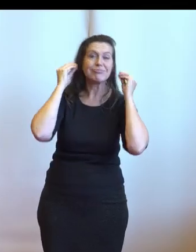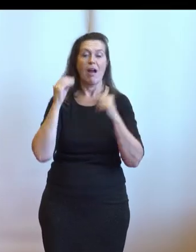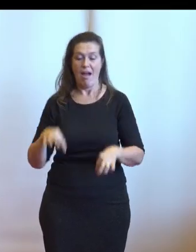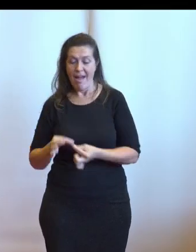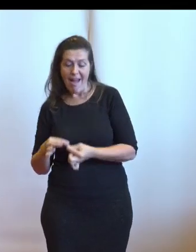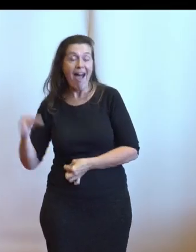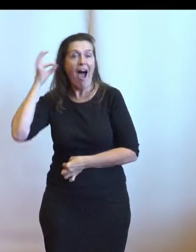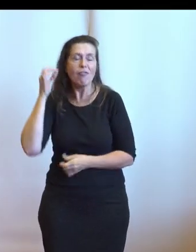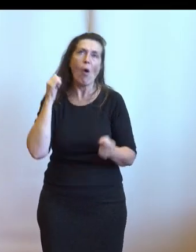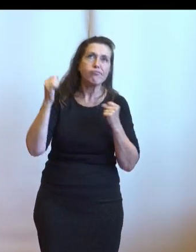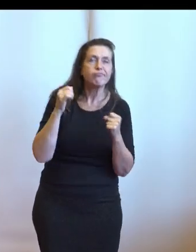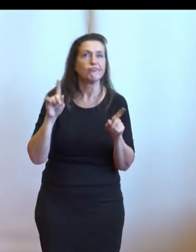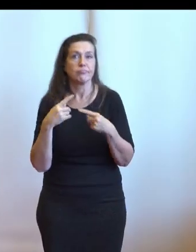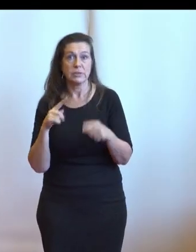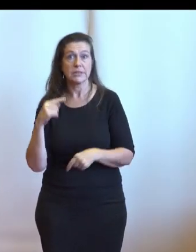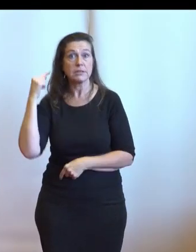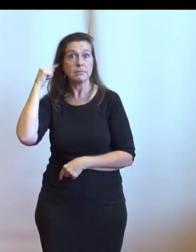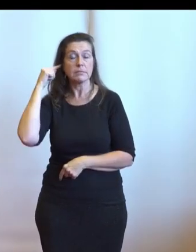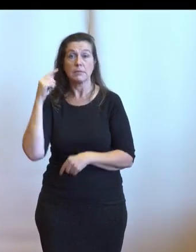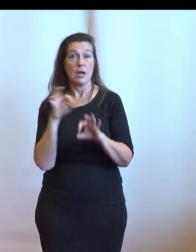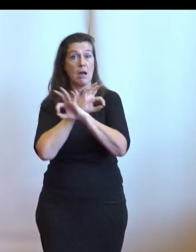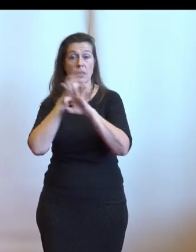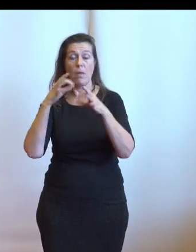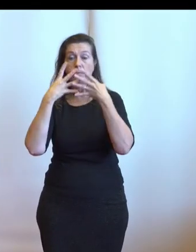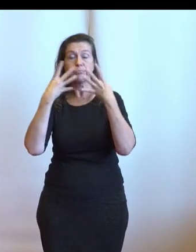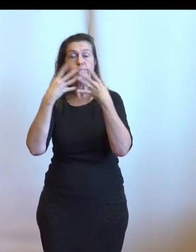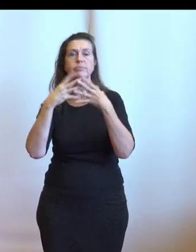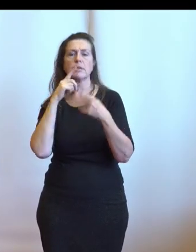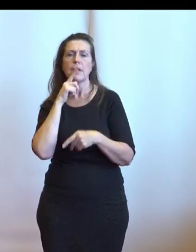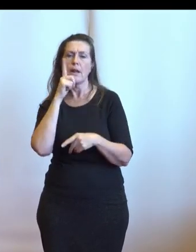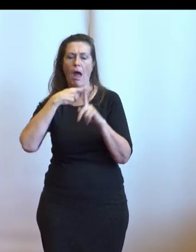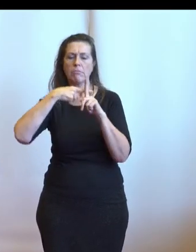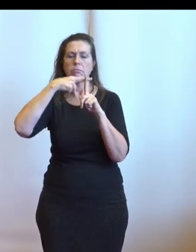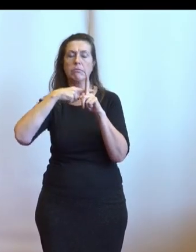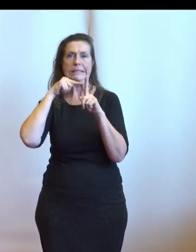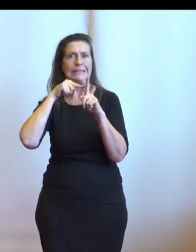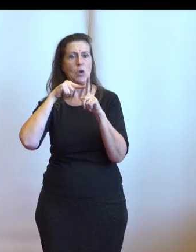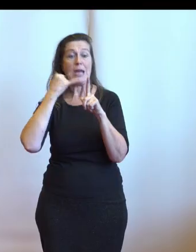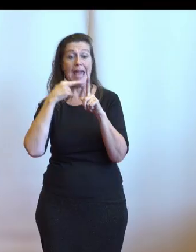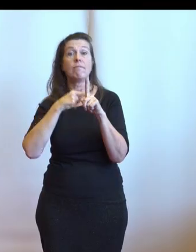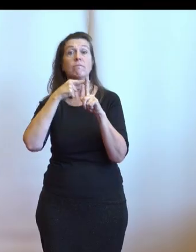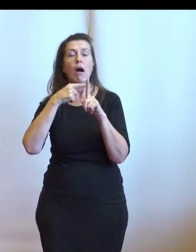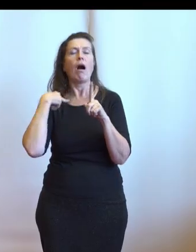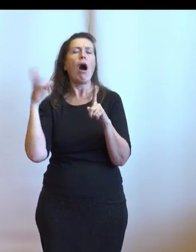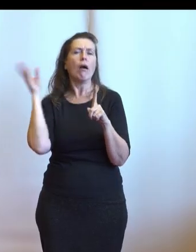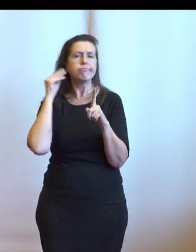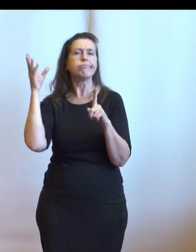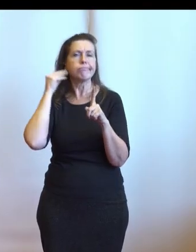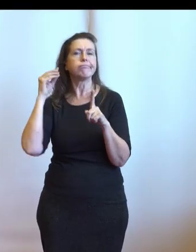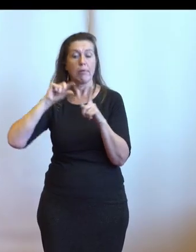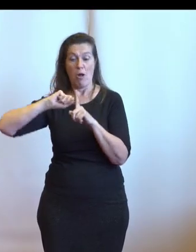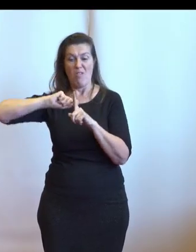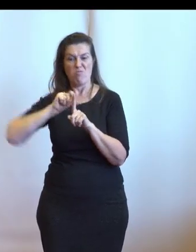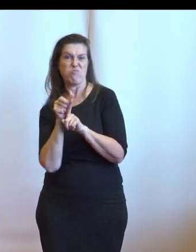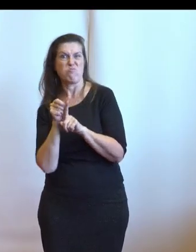iPhones, do not have a standard that indicate to you that if you listen to